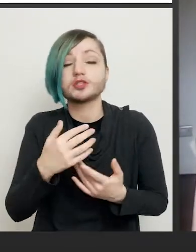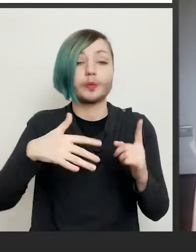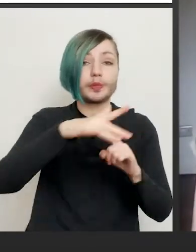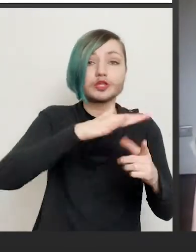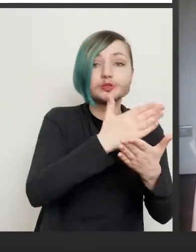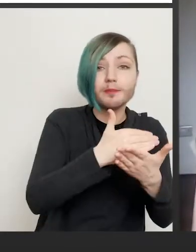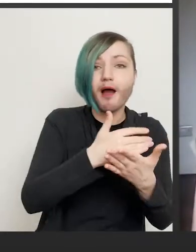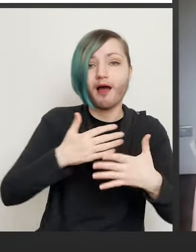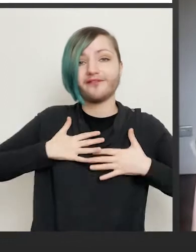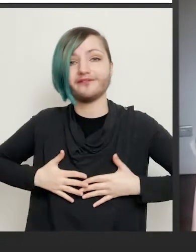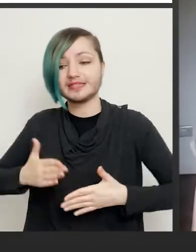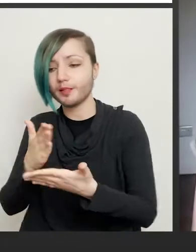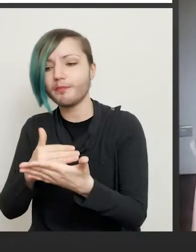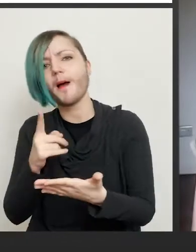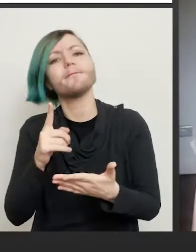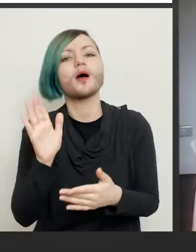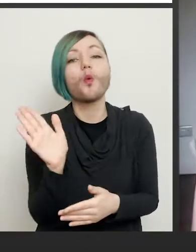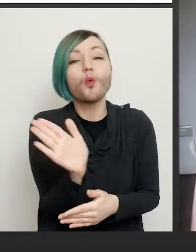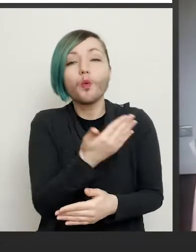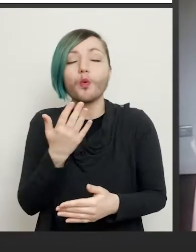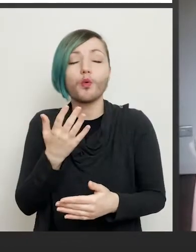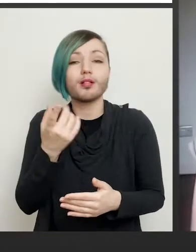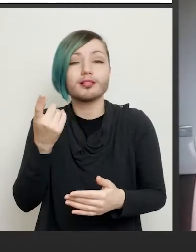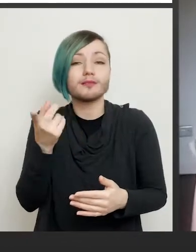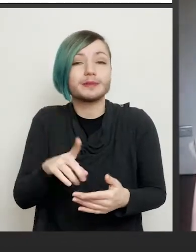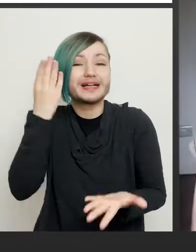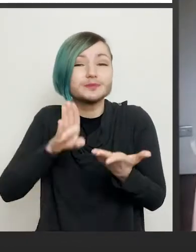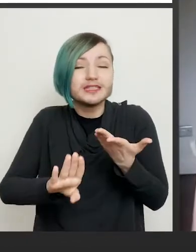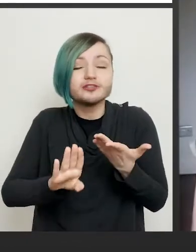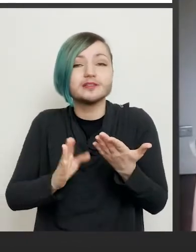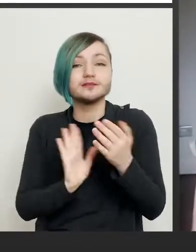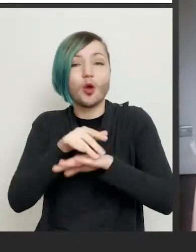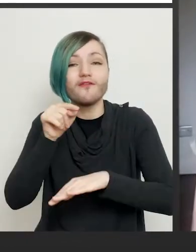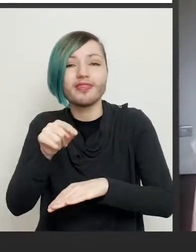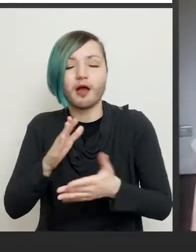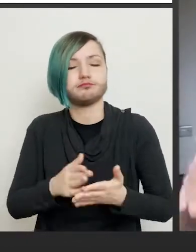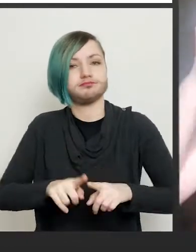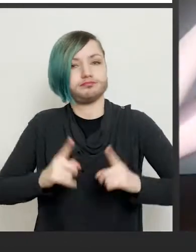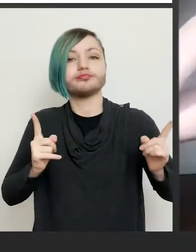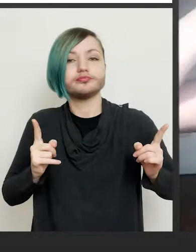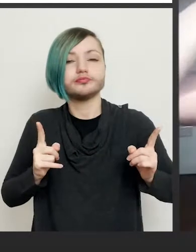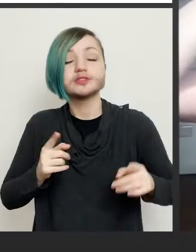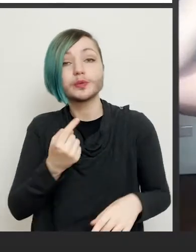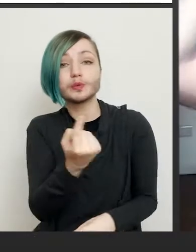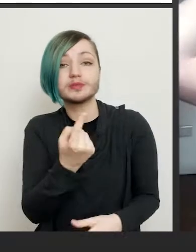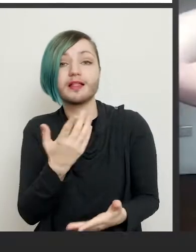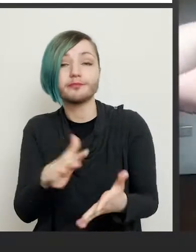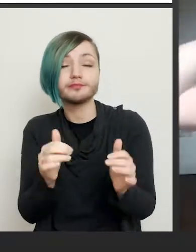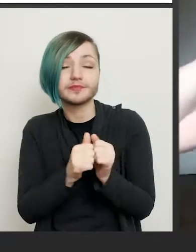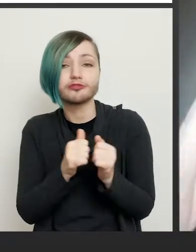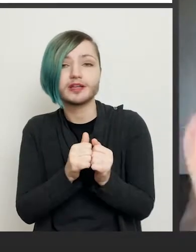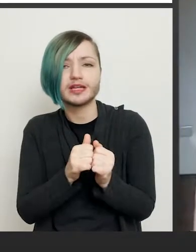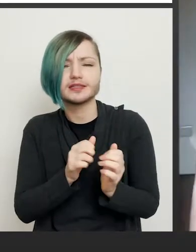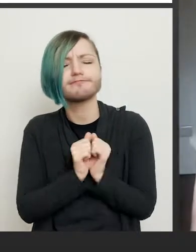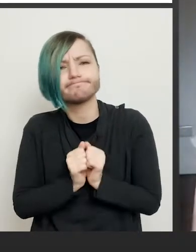but everybody's experience and interpretation is different. And Mm-hmm. you so generously agreed to share